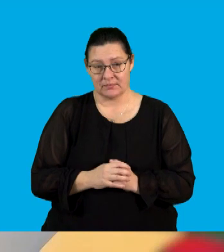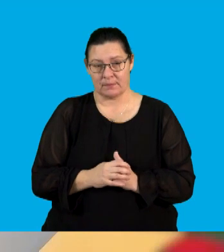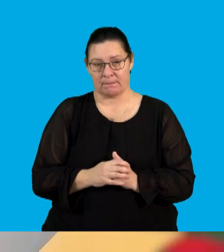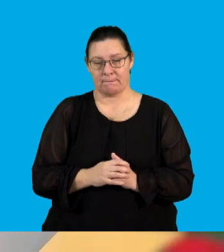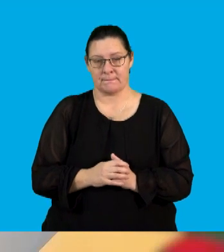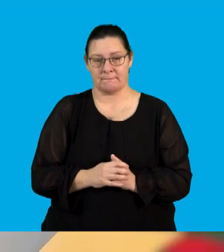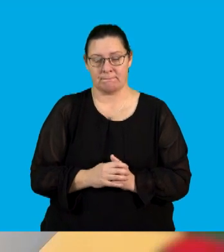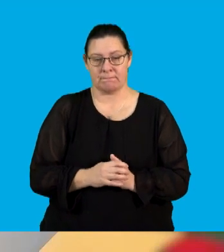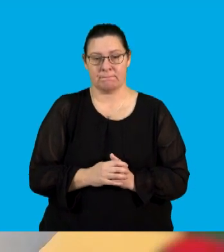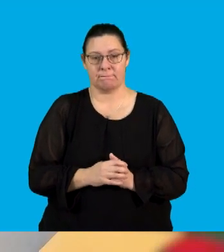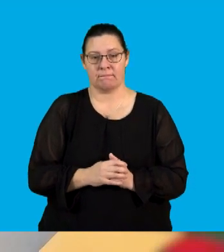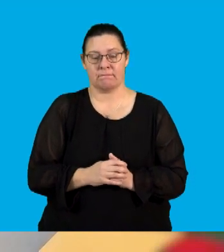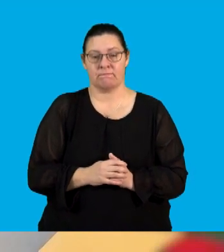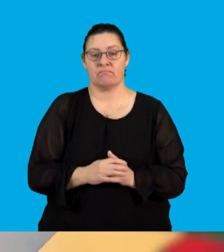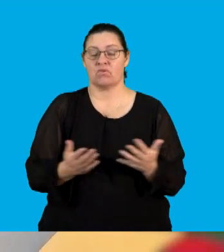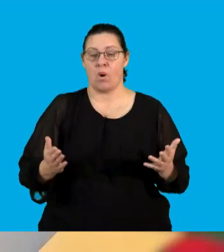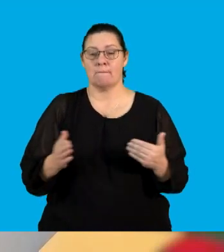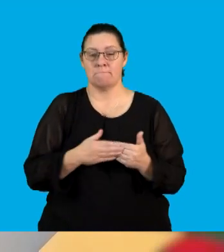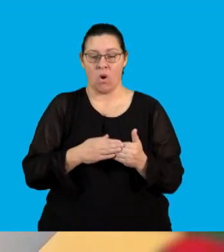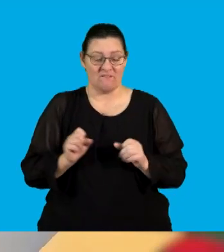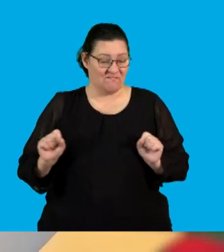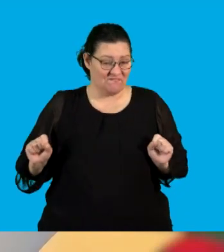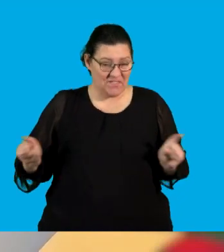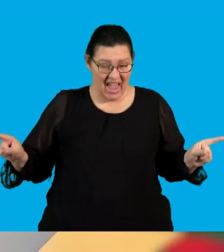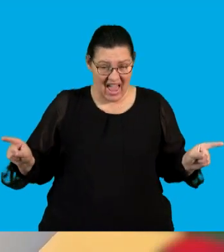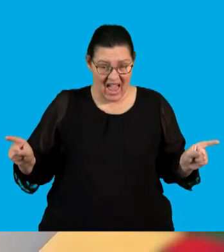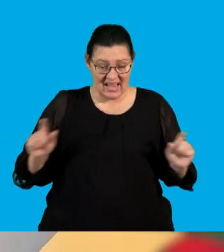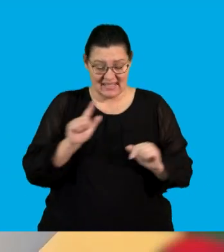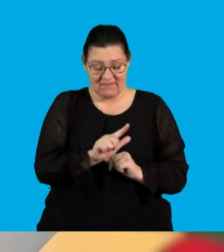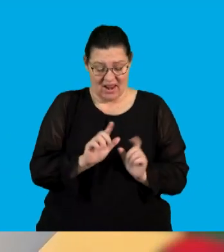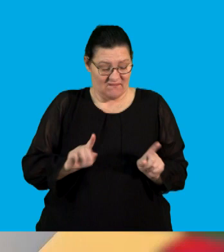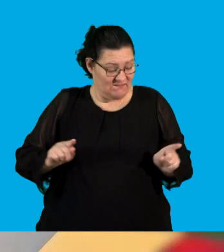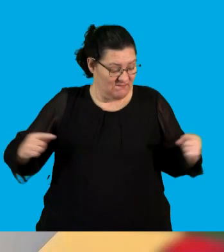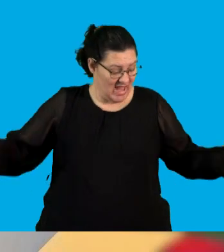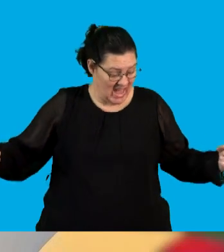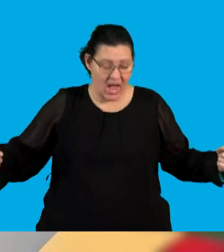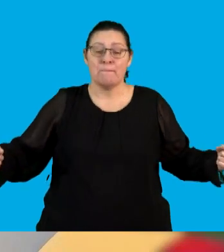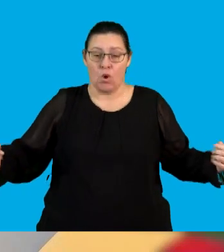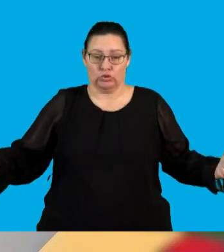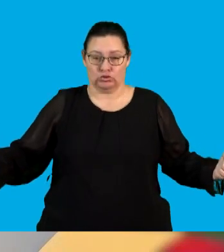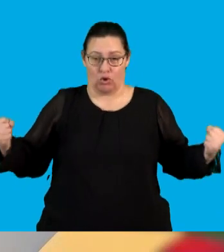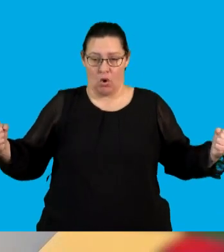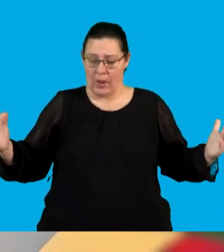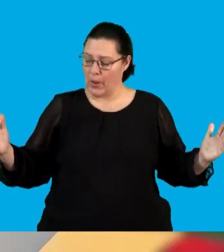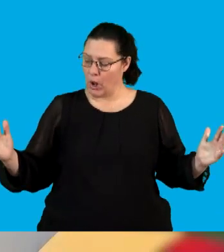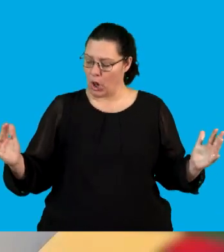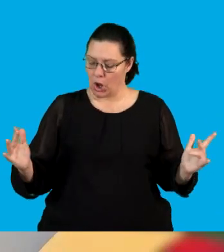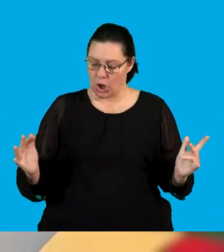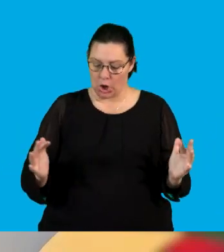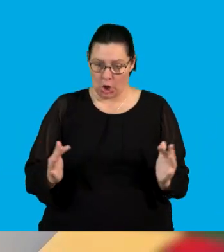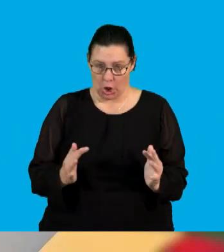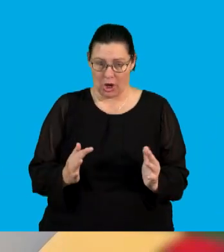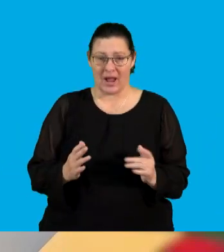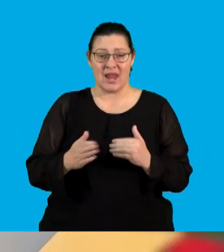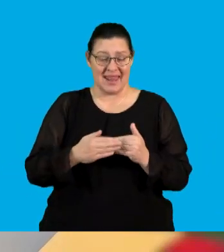9, that's going to be a weak base. So the further away you move from 7, the stronger the substance becomes,